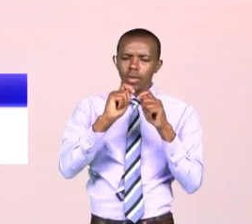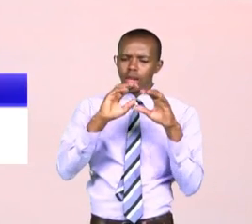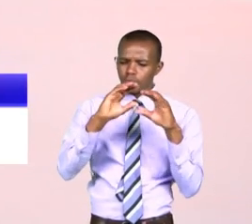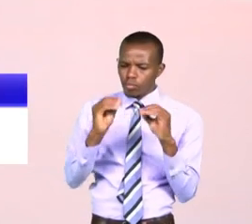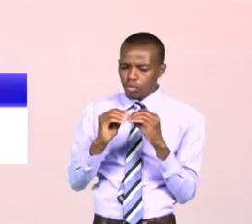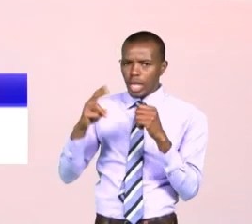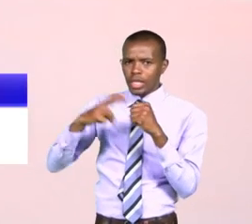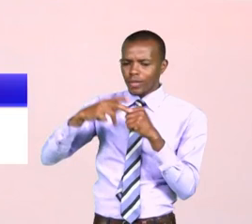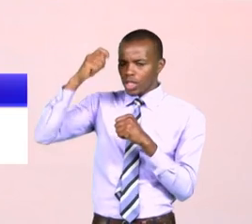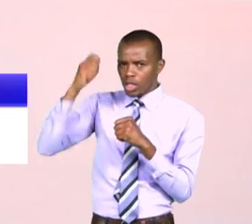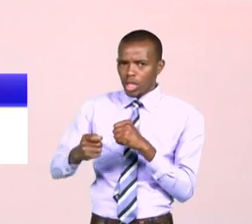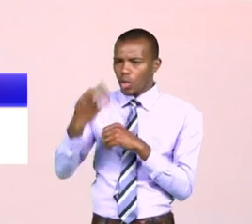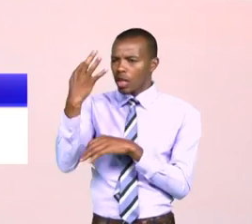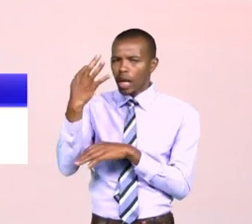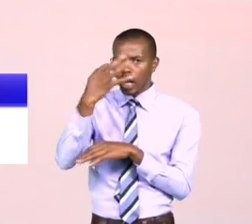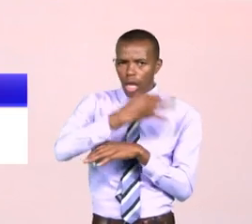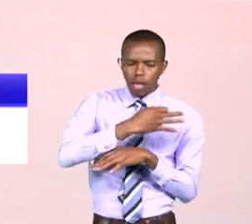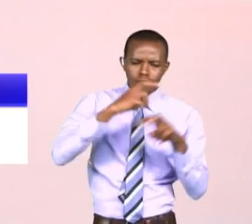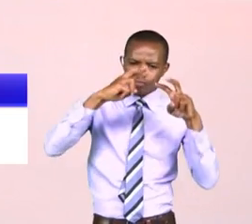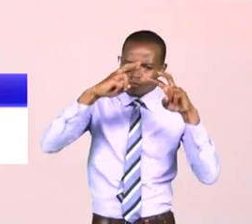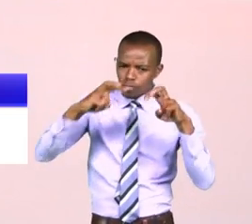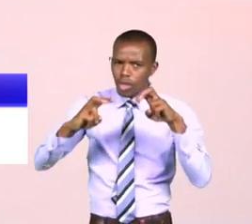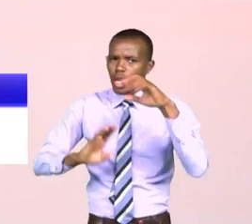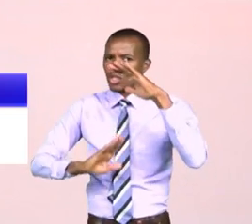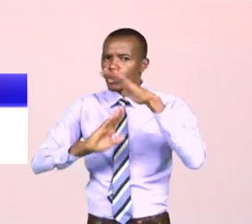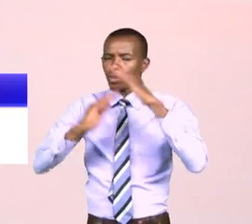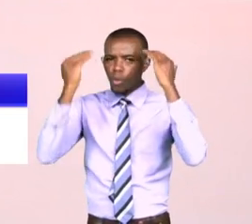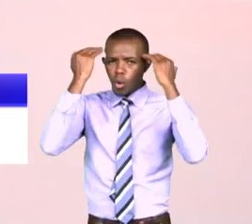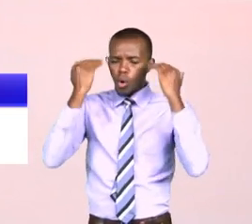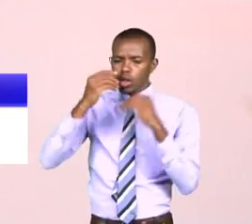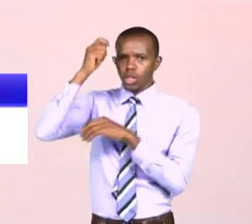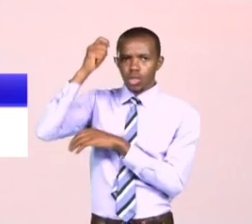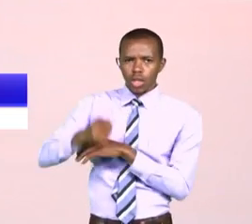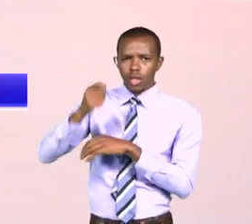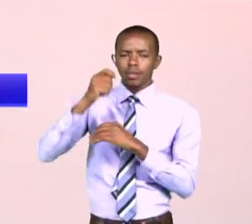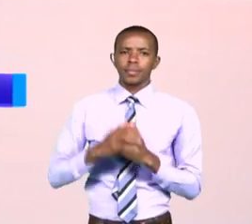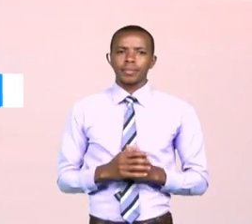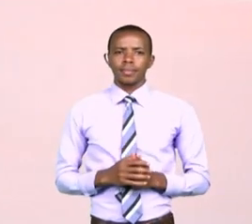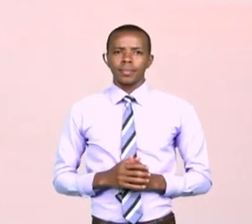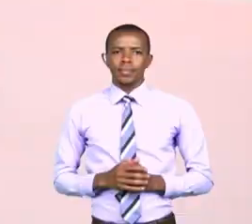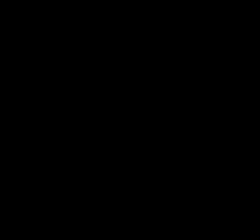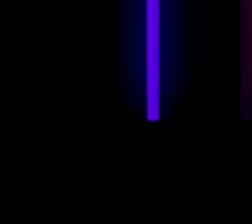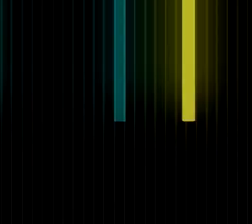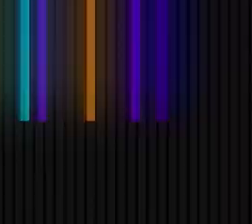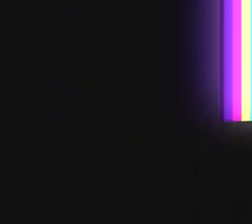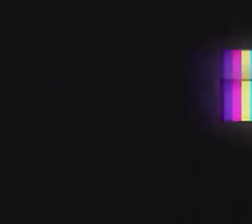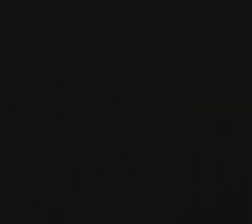judges in a span of 3 days in search of a Supreme Court judge. Caroline Suma, Switch TV.